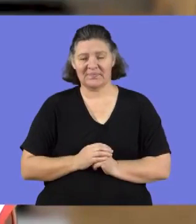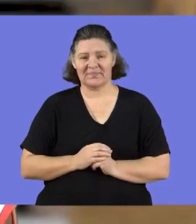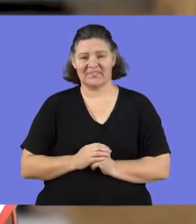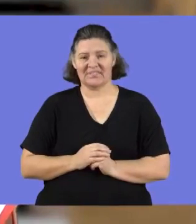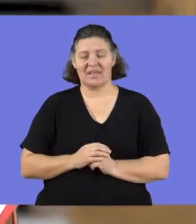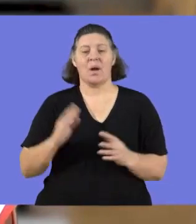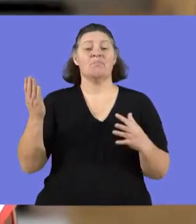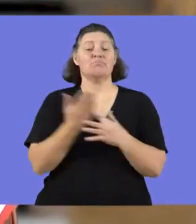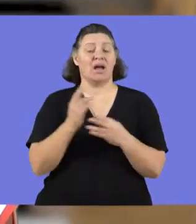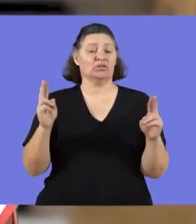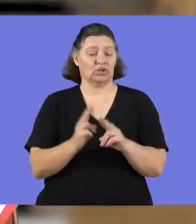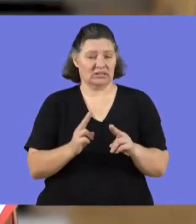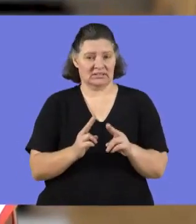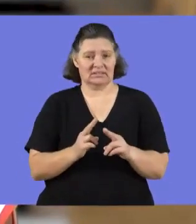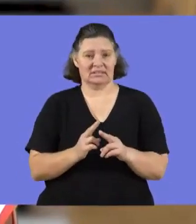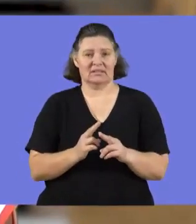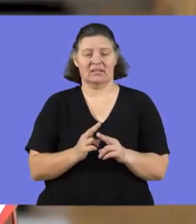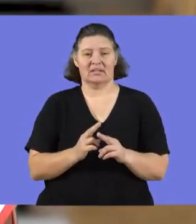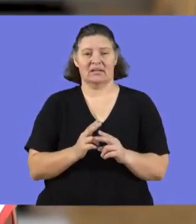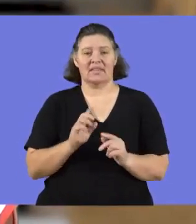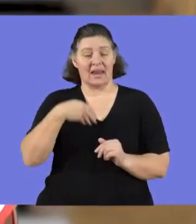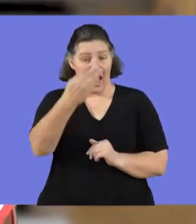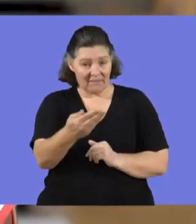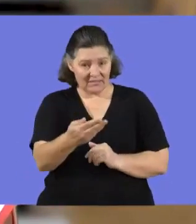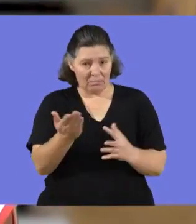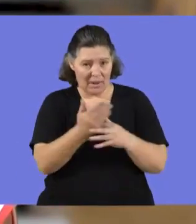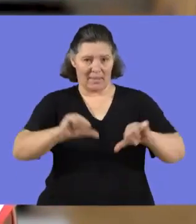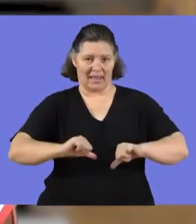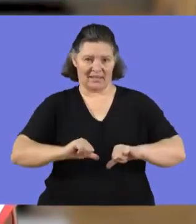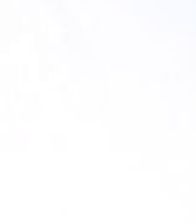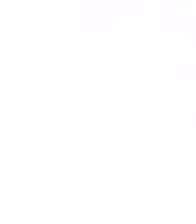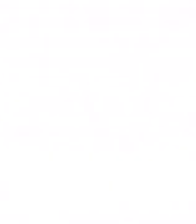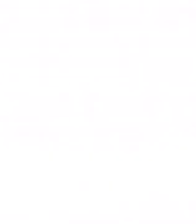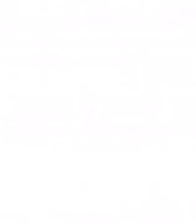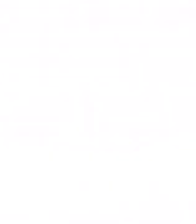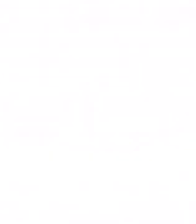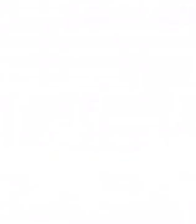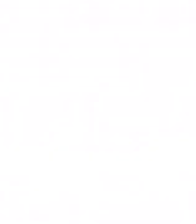received. Let us take a short break. I will see you right after the break.